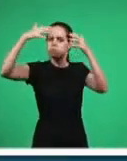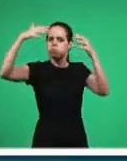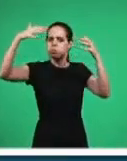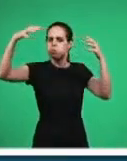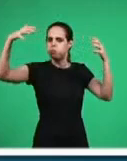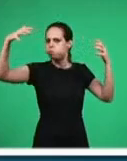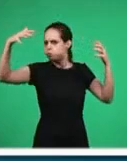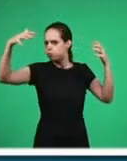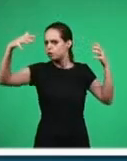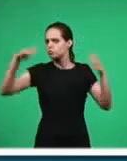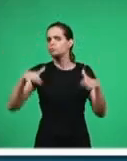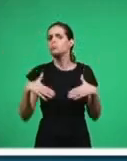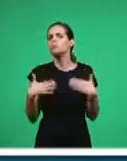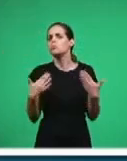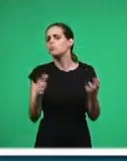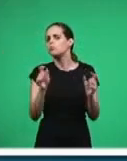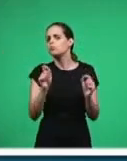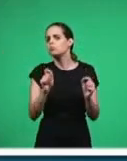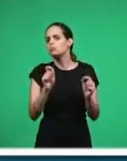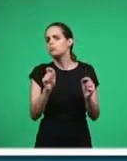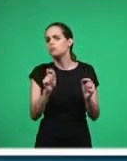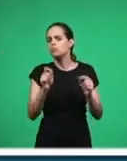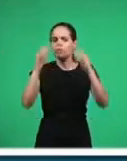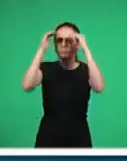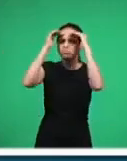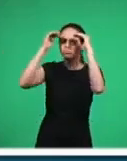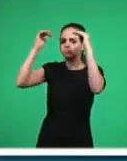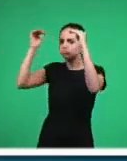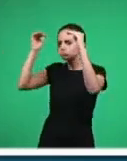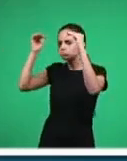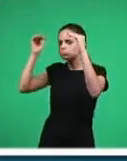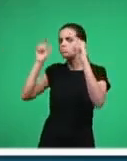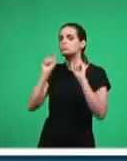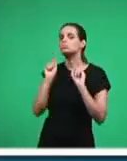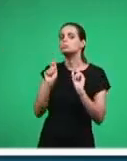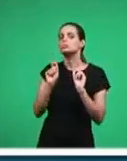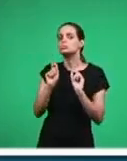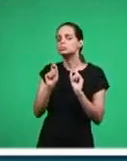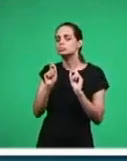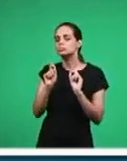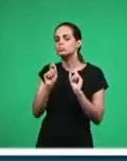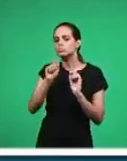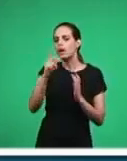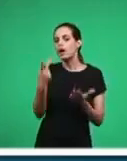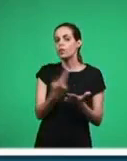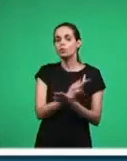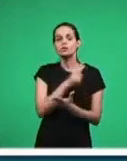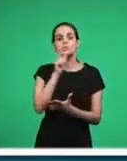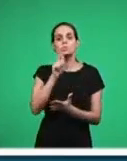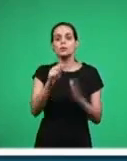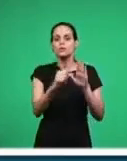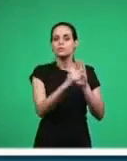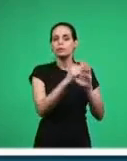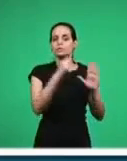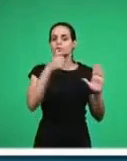And the characteristic that states that this is a responsible